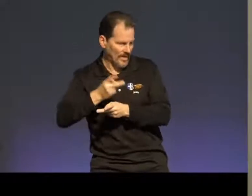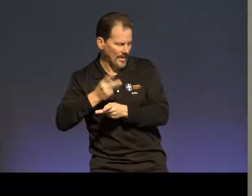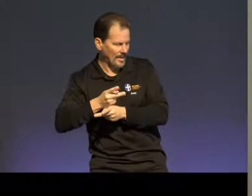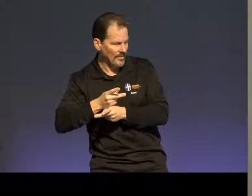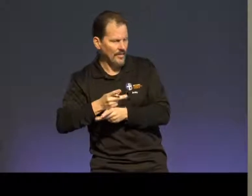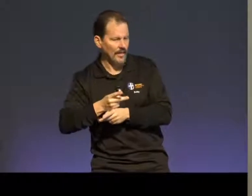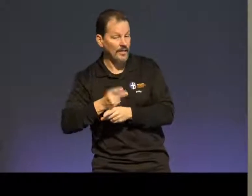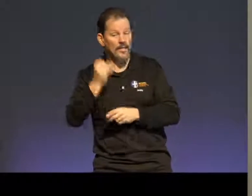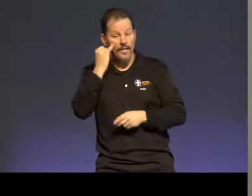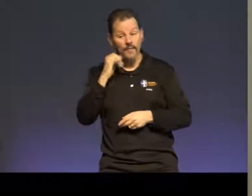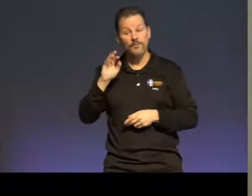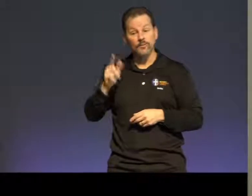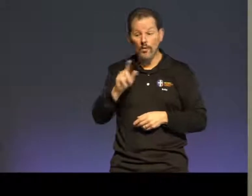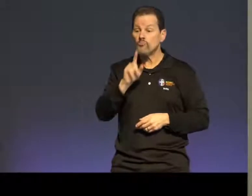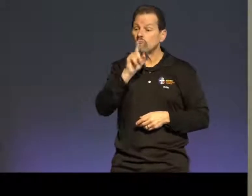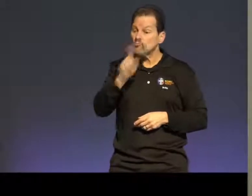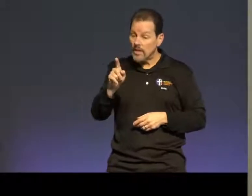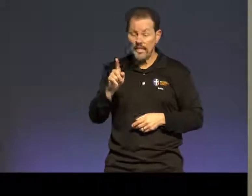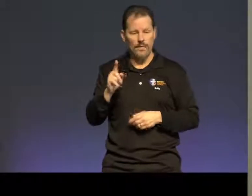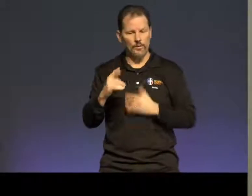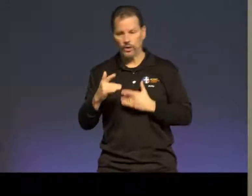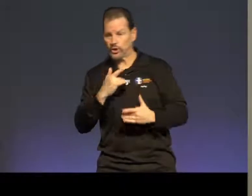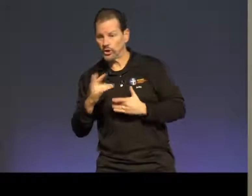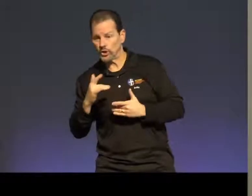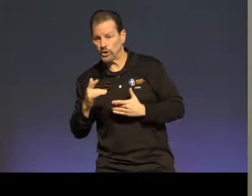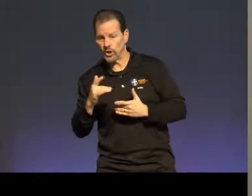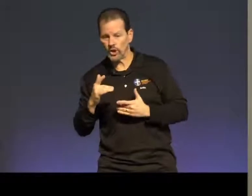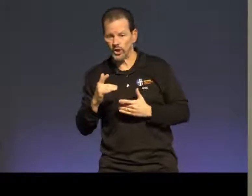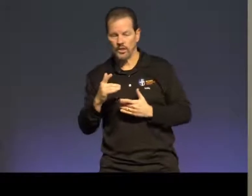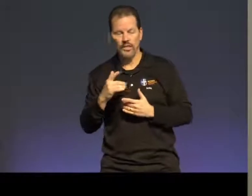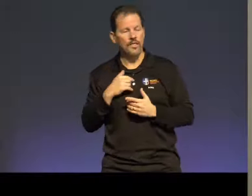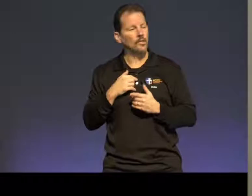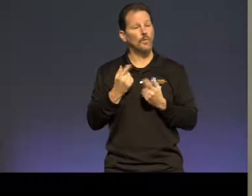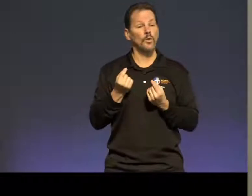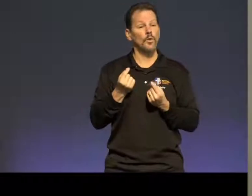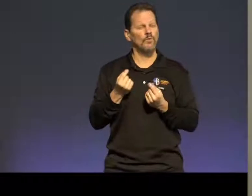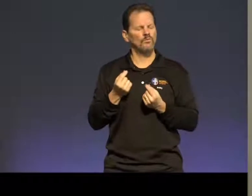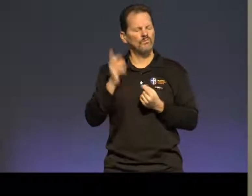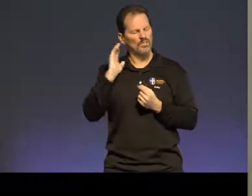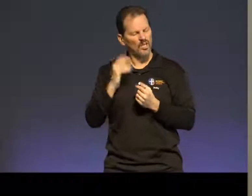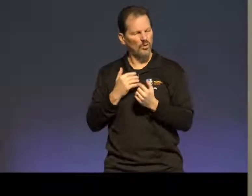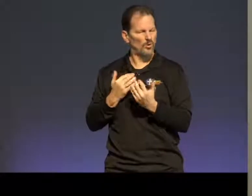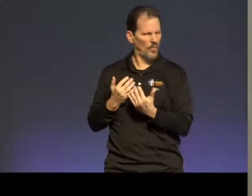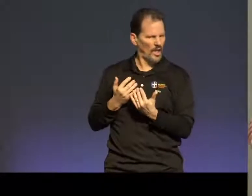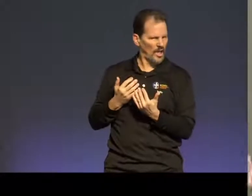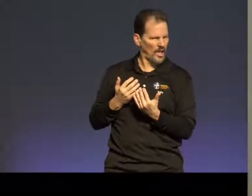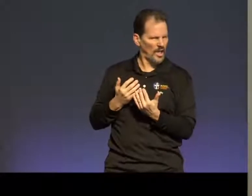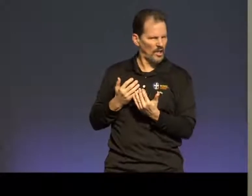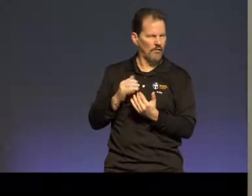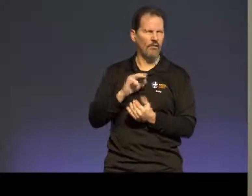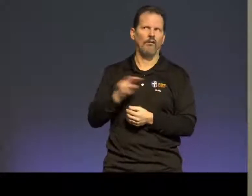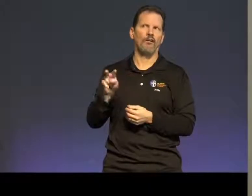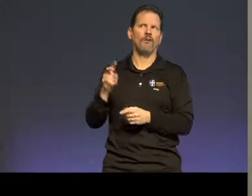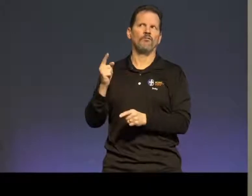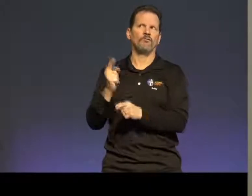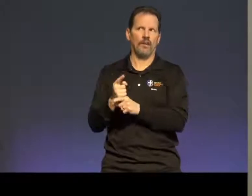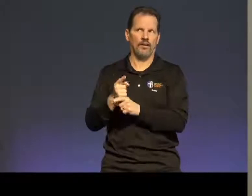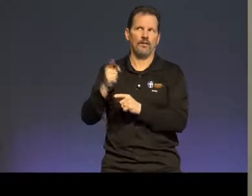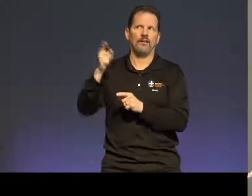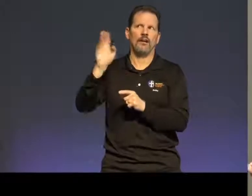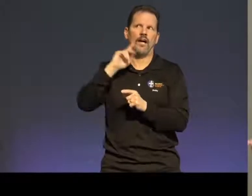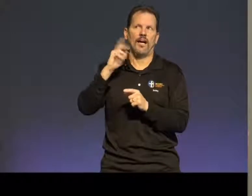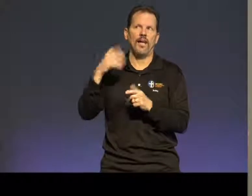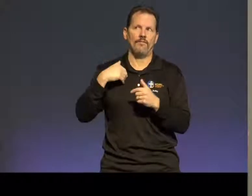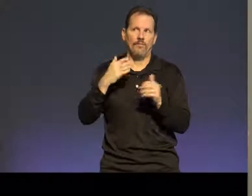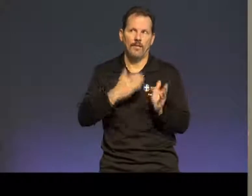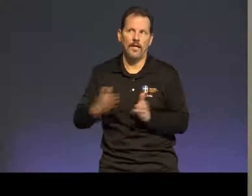been the one that was wrong. God said, I gave you a king and he will protect you. He will defend you against your enemies. An enemy arises. If God